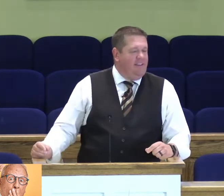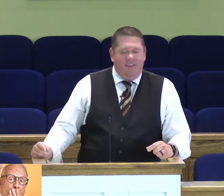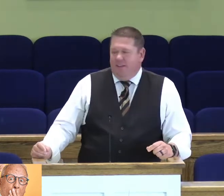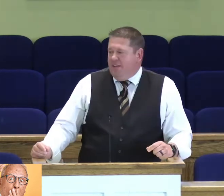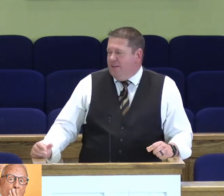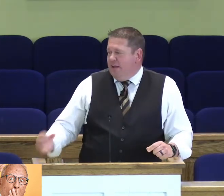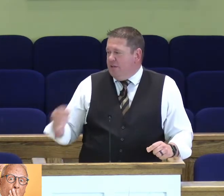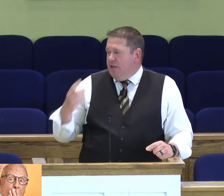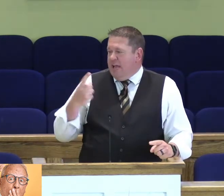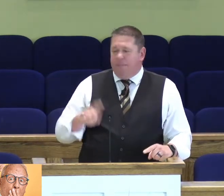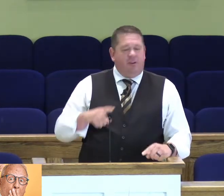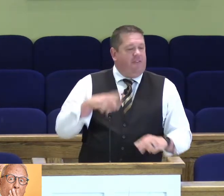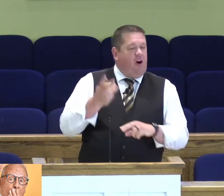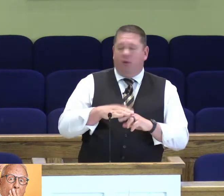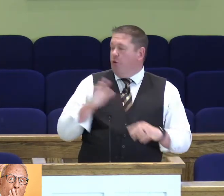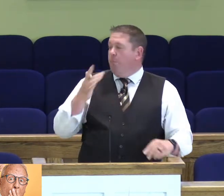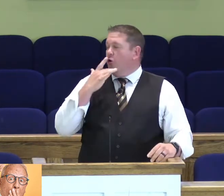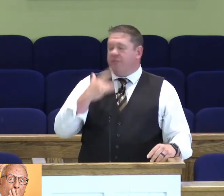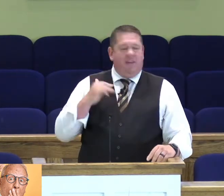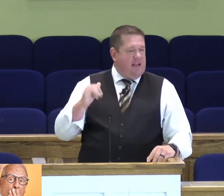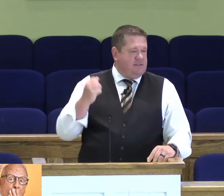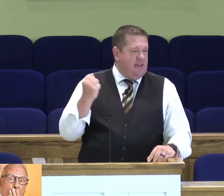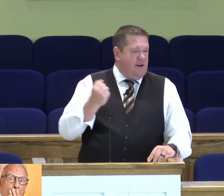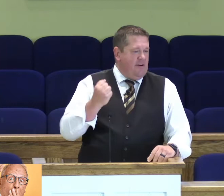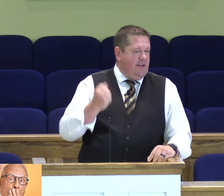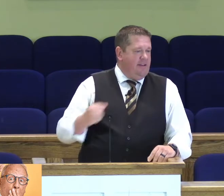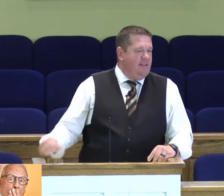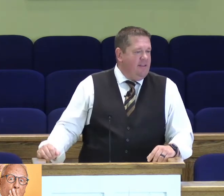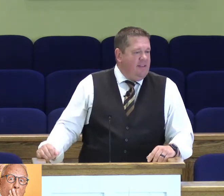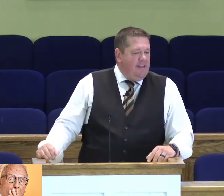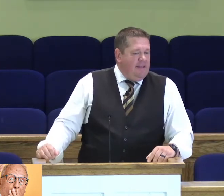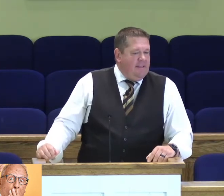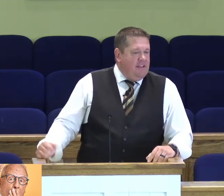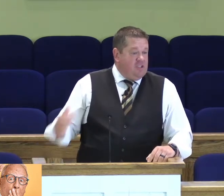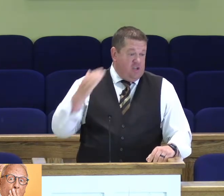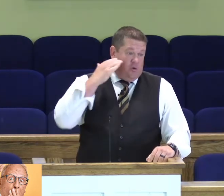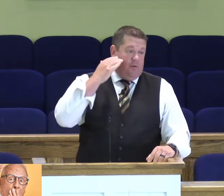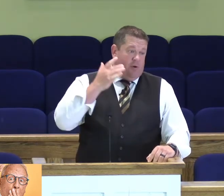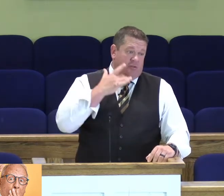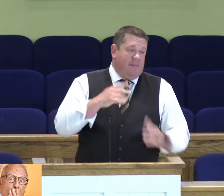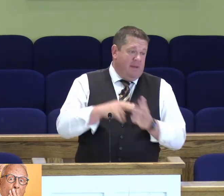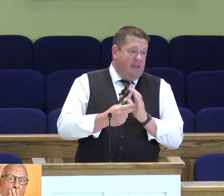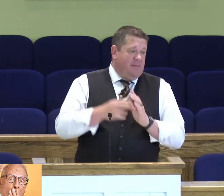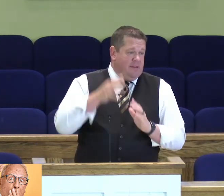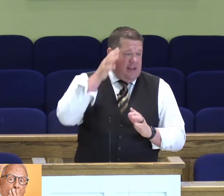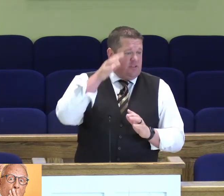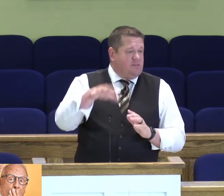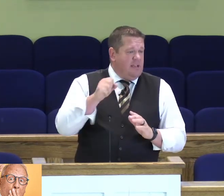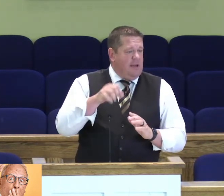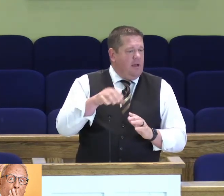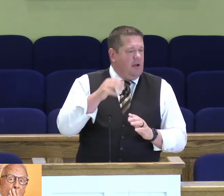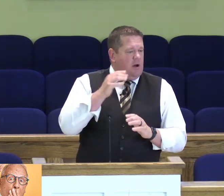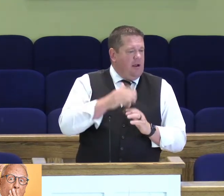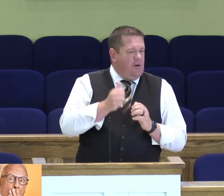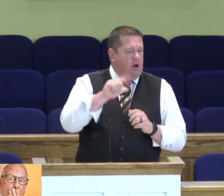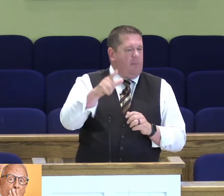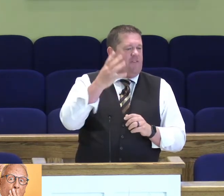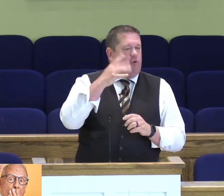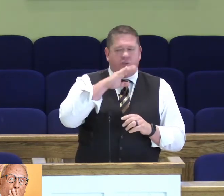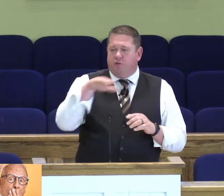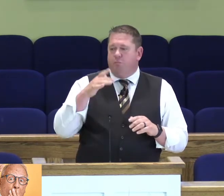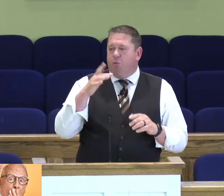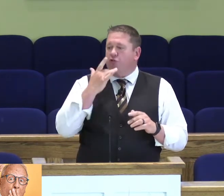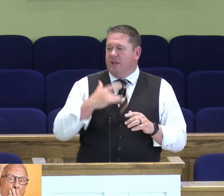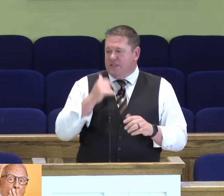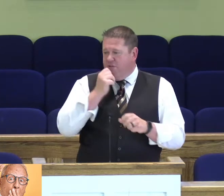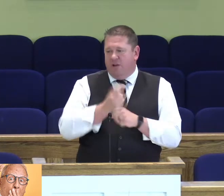League. And it happened to fall on her birthday that Saturday. And she knew what birthday meant. And Daddy's going to take, on all my